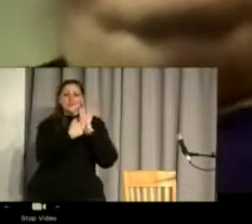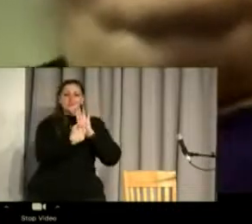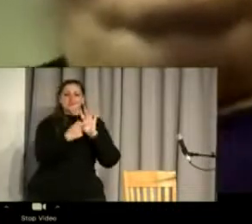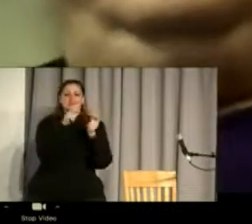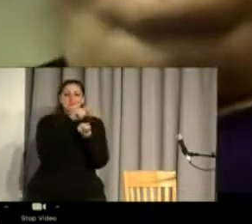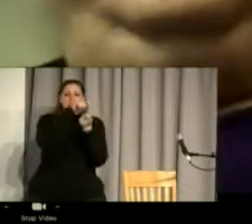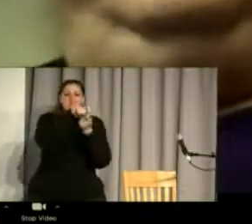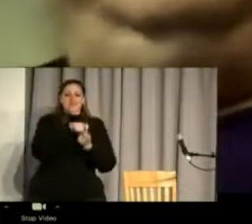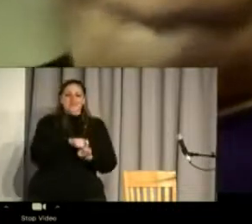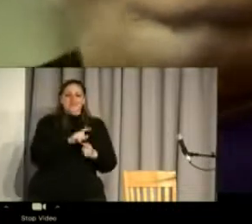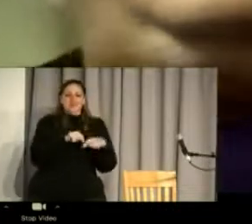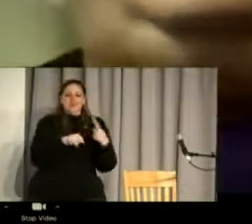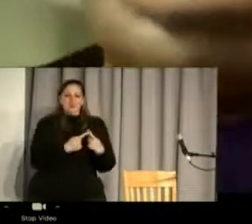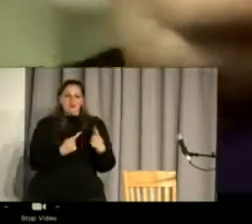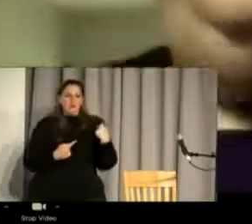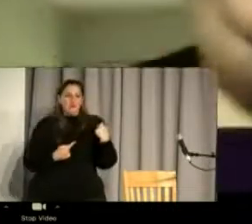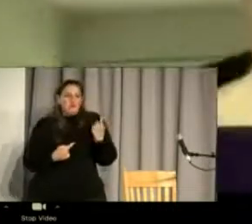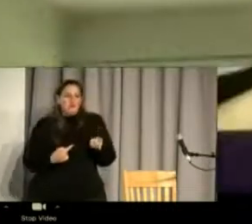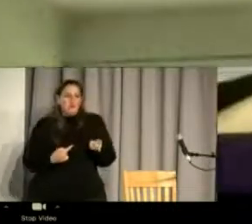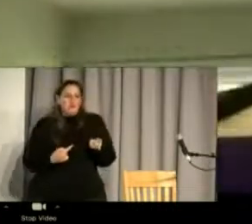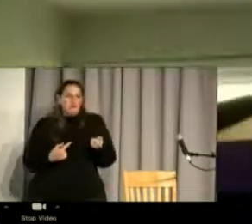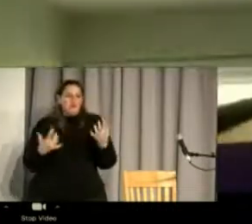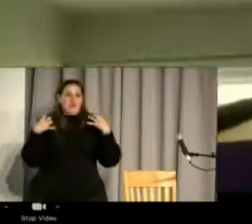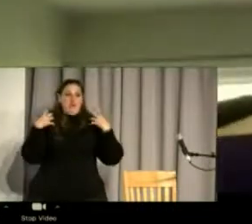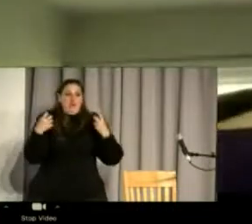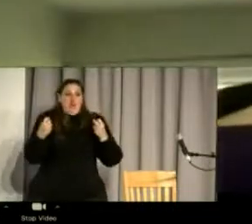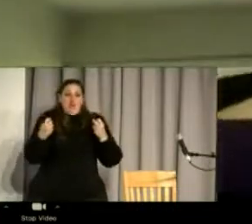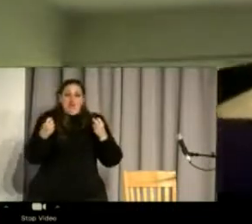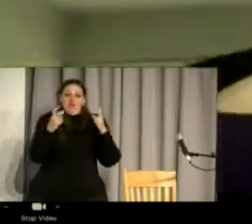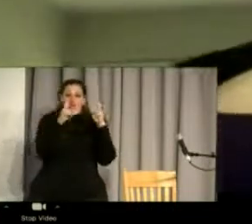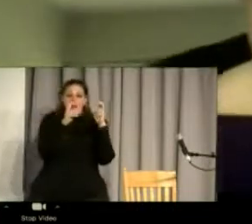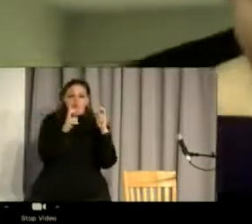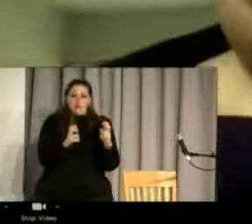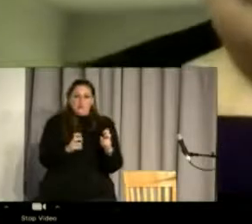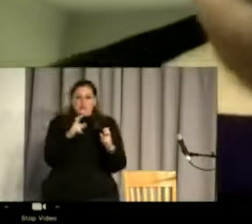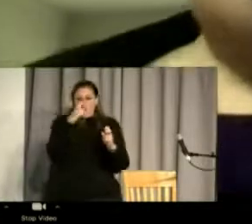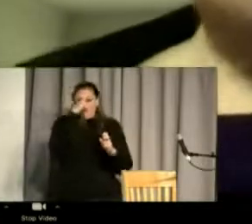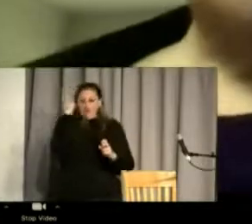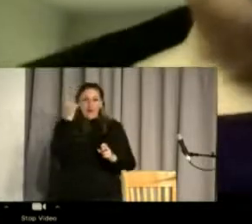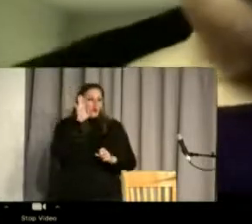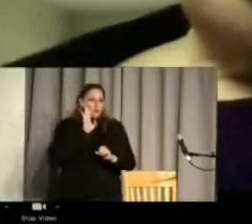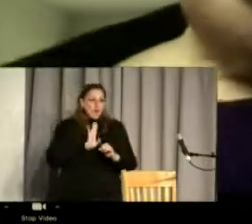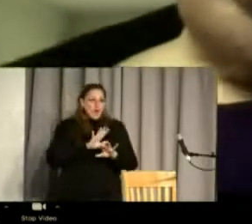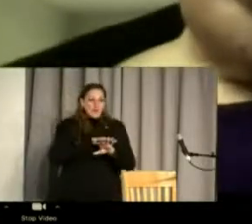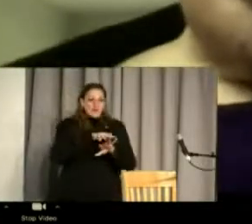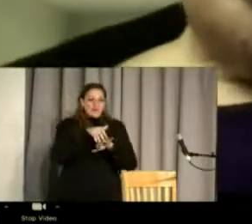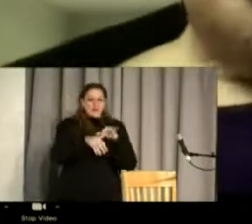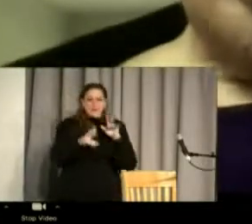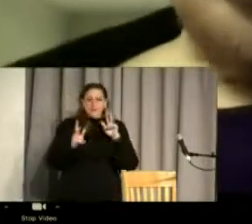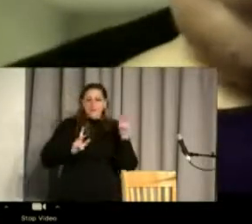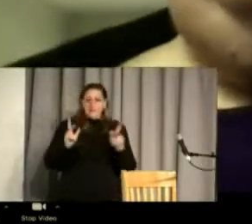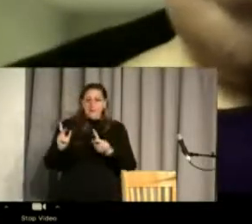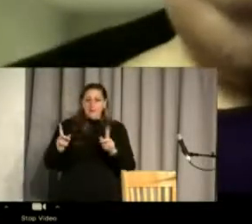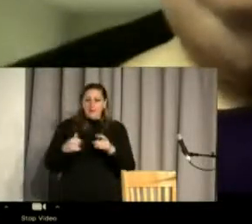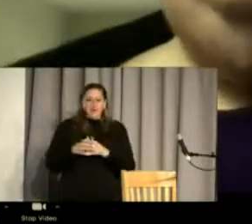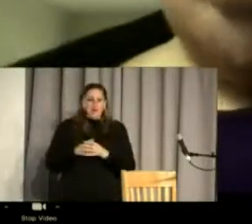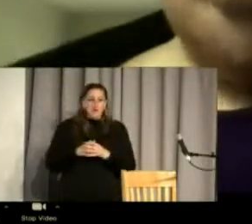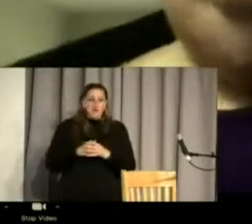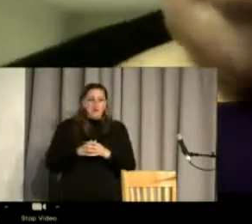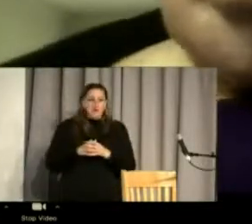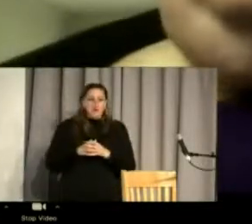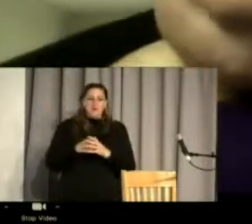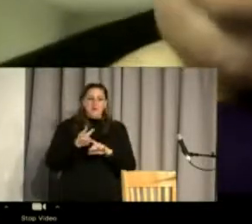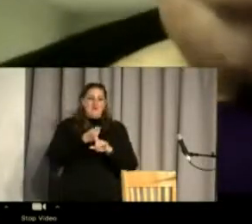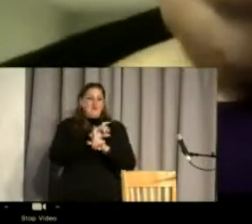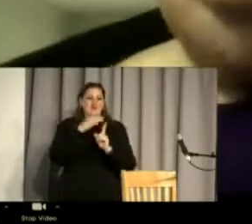details the sort of deadly health consequences for Black, Brown, and Indigenous people of the destruction of the